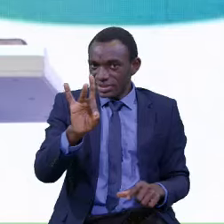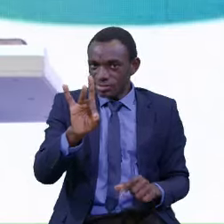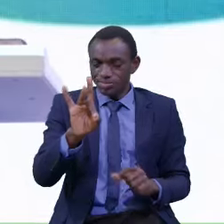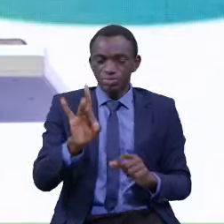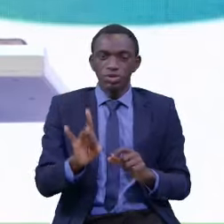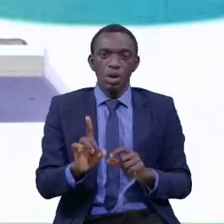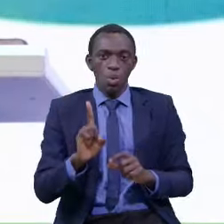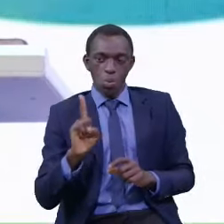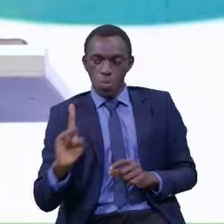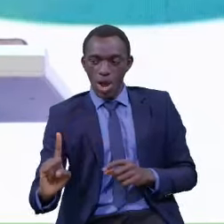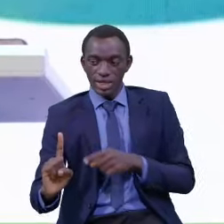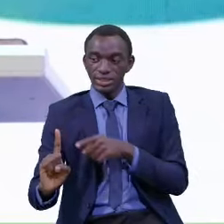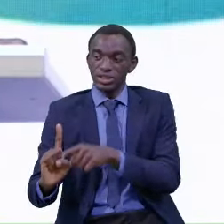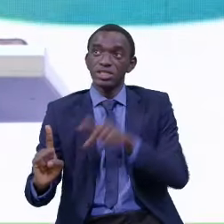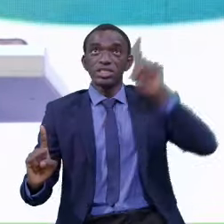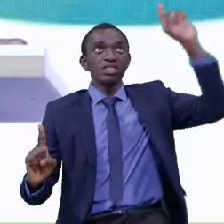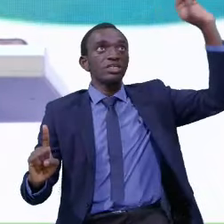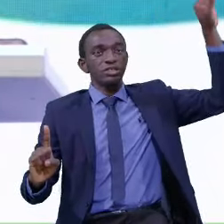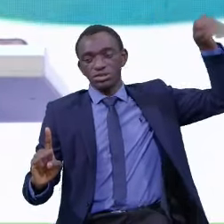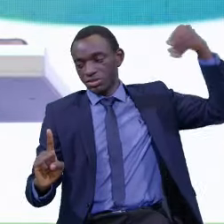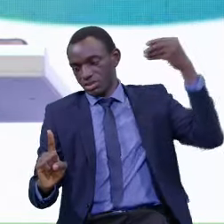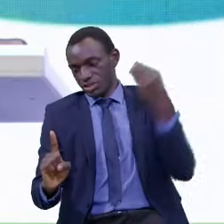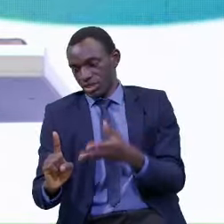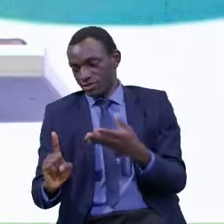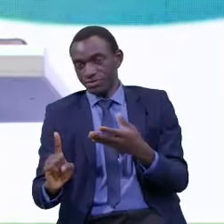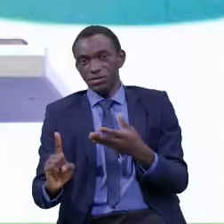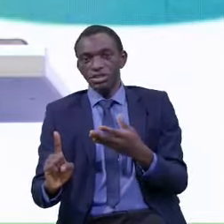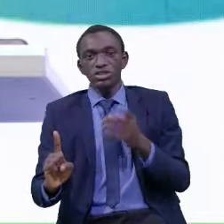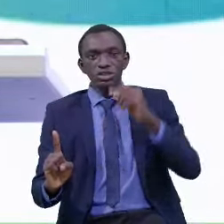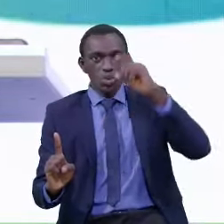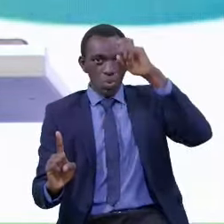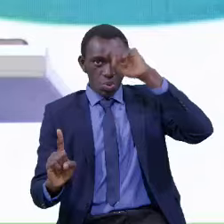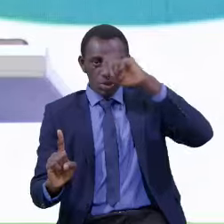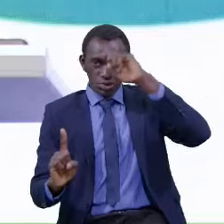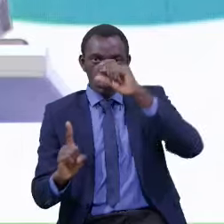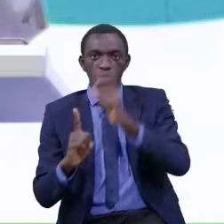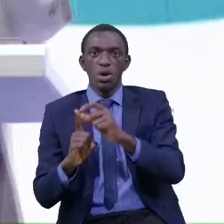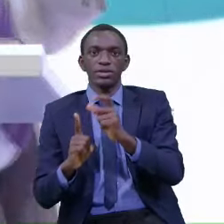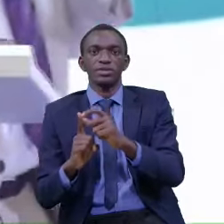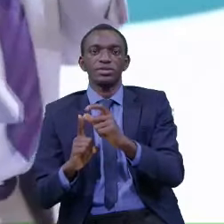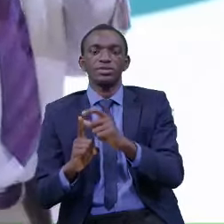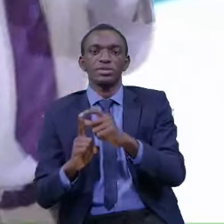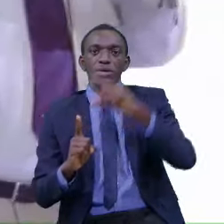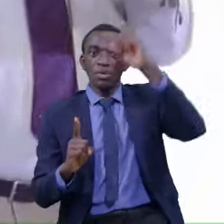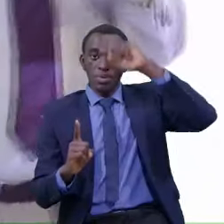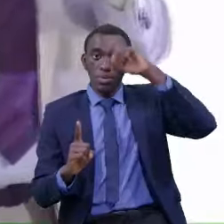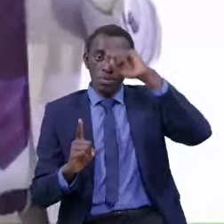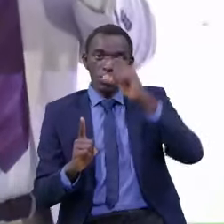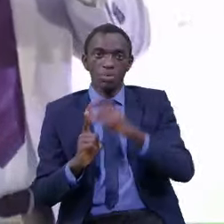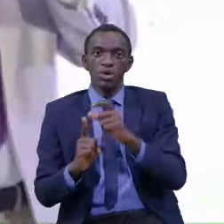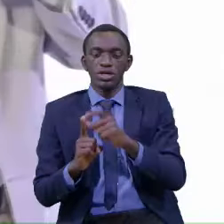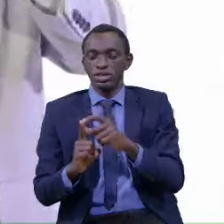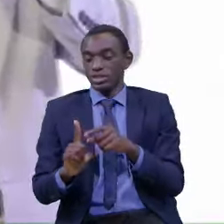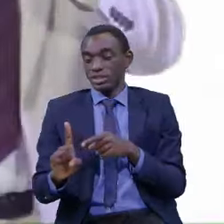the Spirit the word of wisdom. The word of wisdom. A word is a